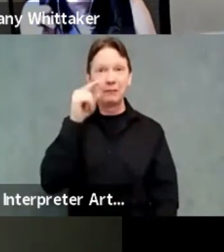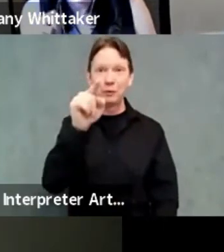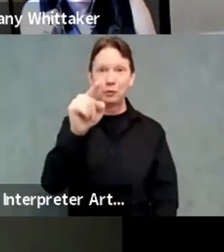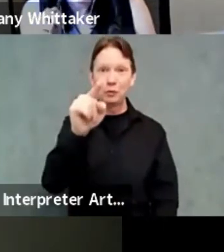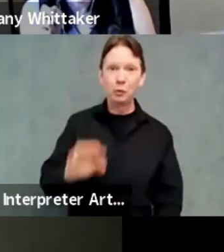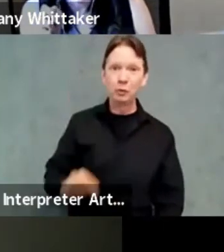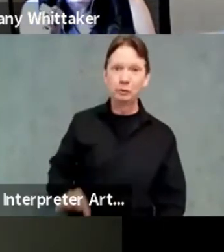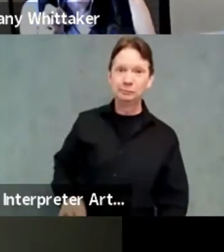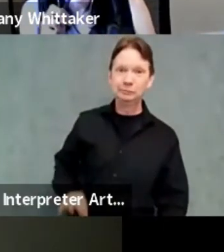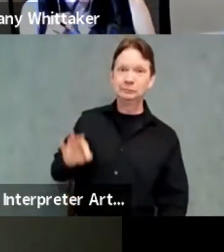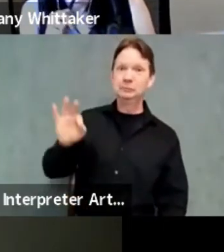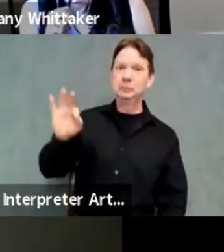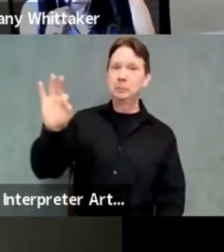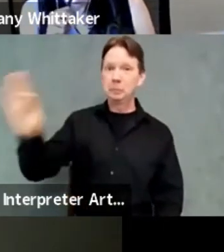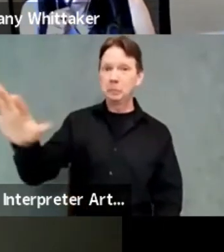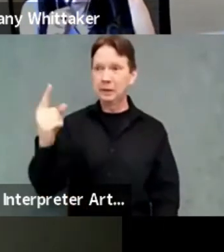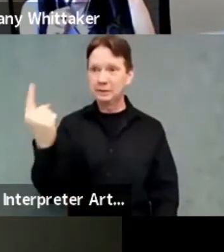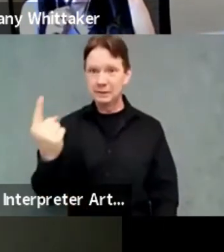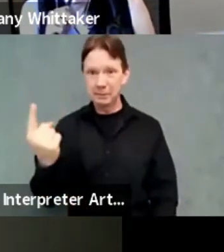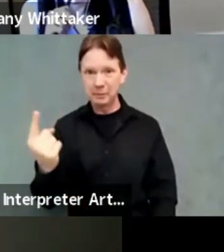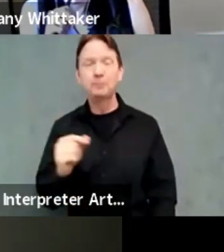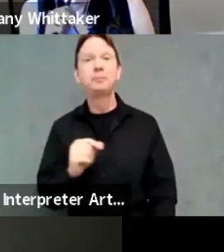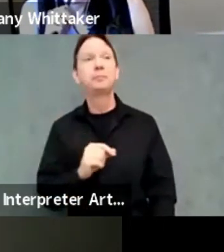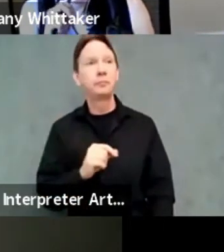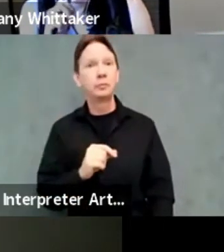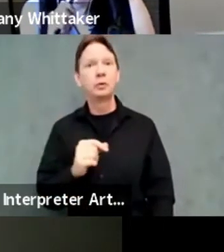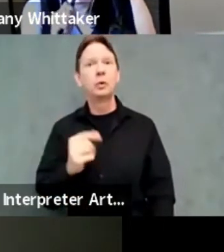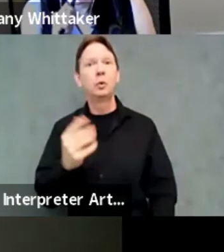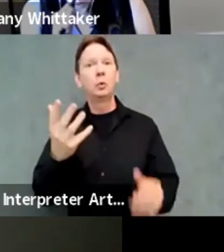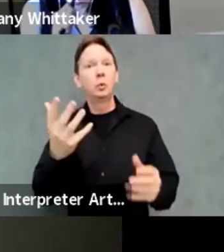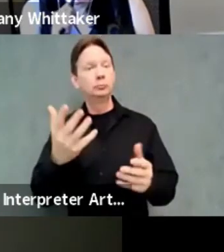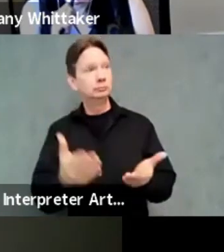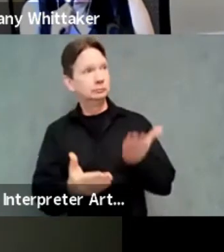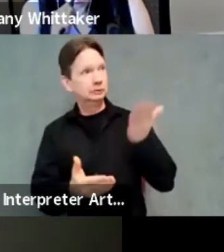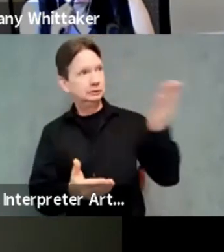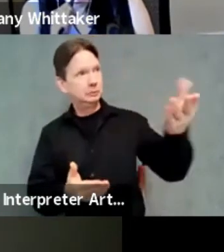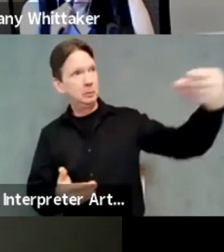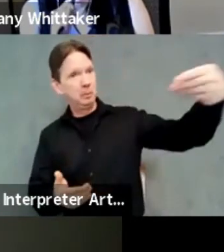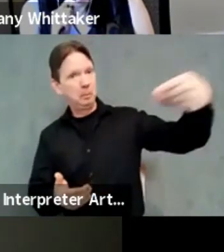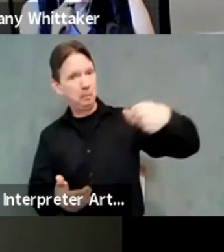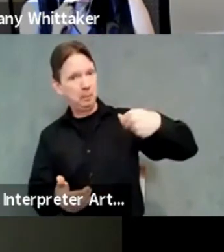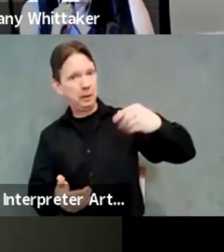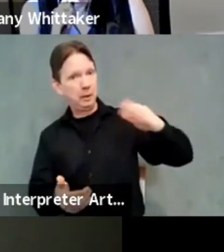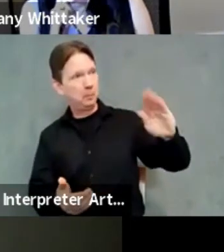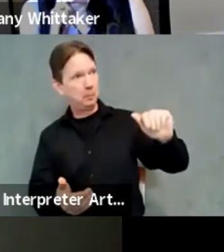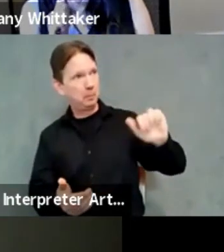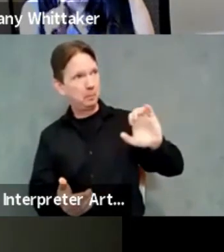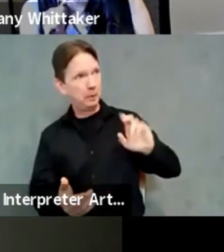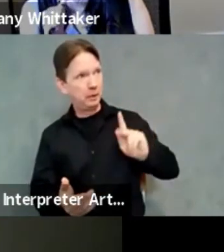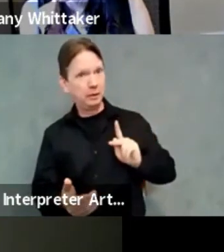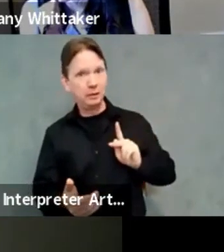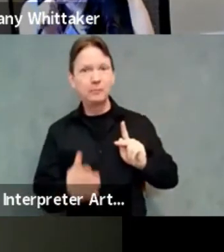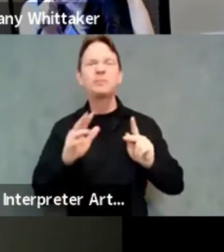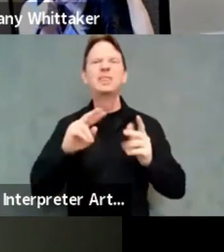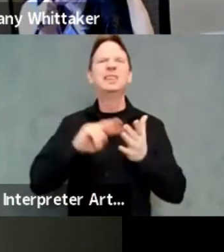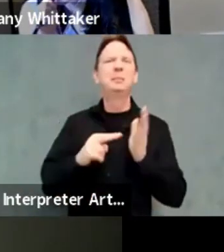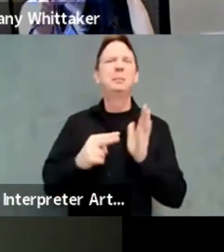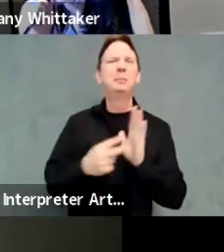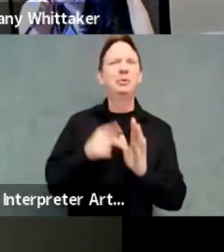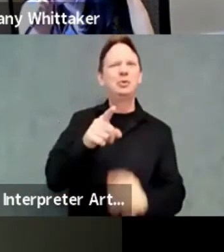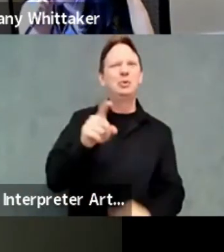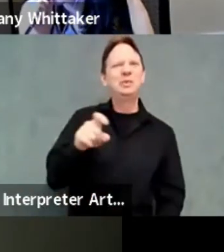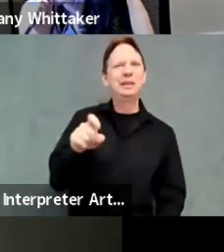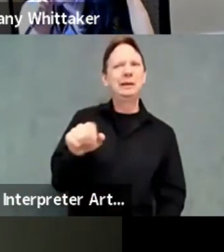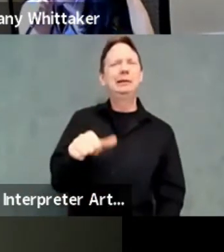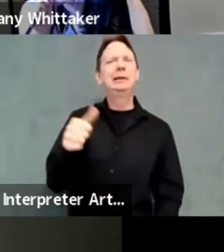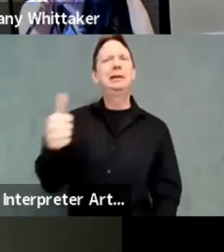SIG officer actually sign the form. And in this digital era, just simply typing in a name seems to suffice. Accounting doesn't seem to have an